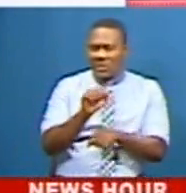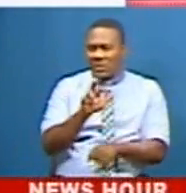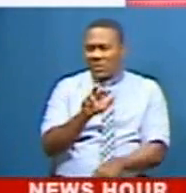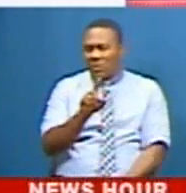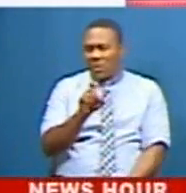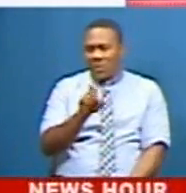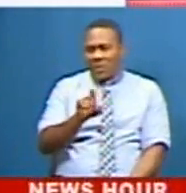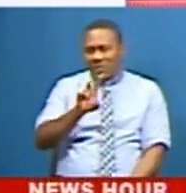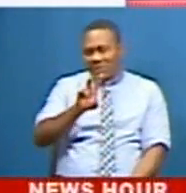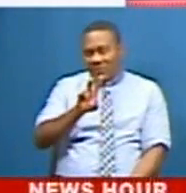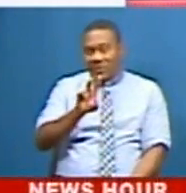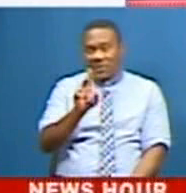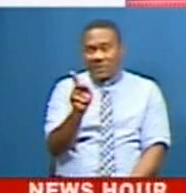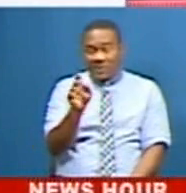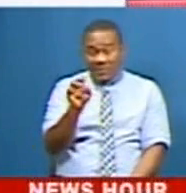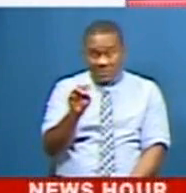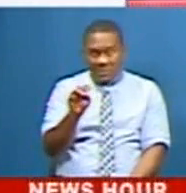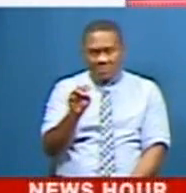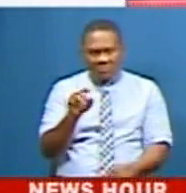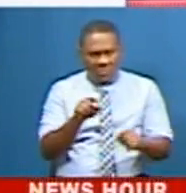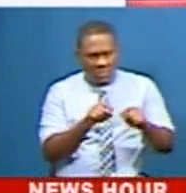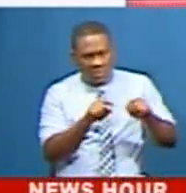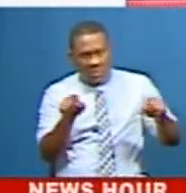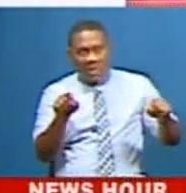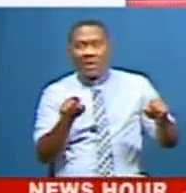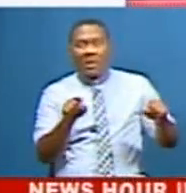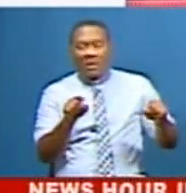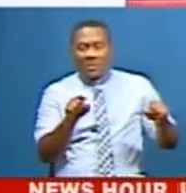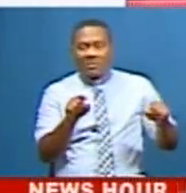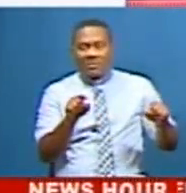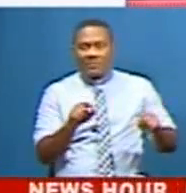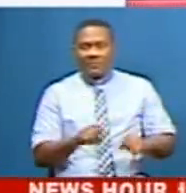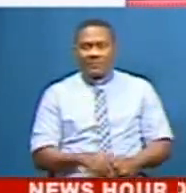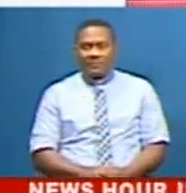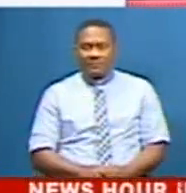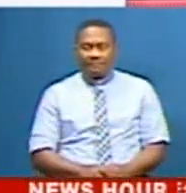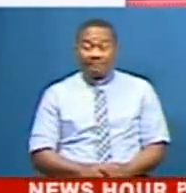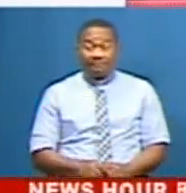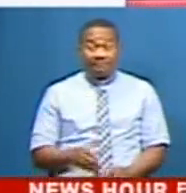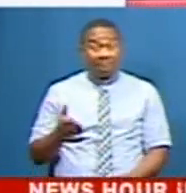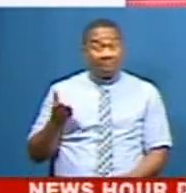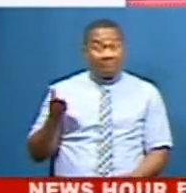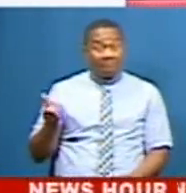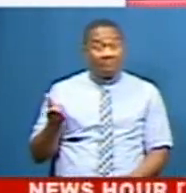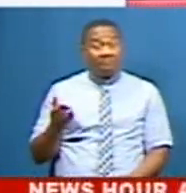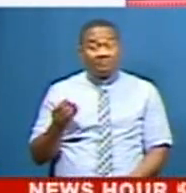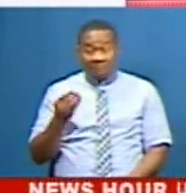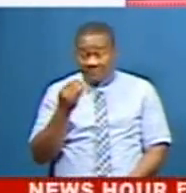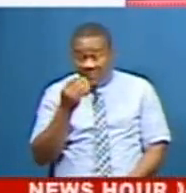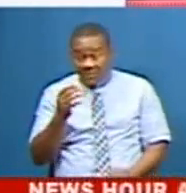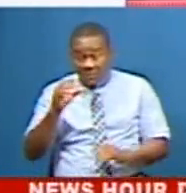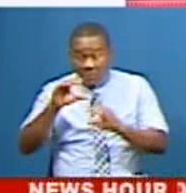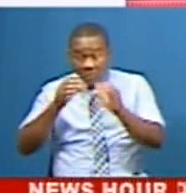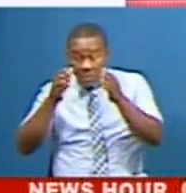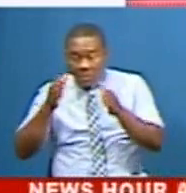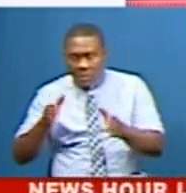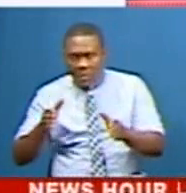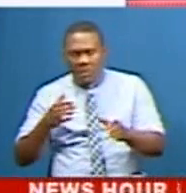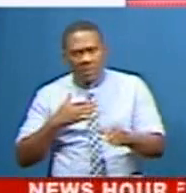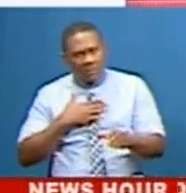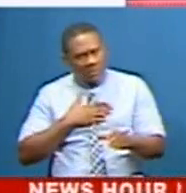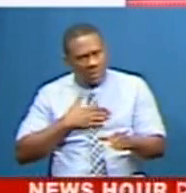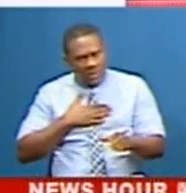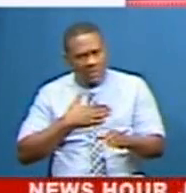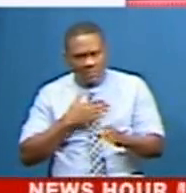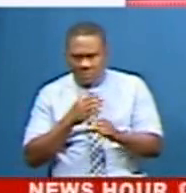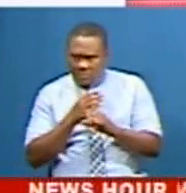carriage road between Kwafokrom and Apedwa in the eastern region. Mr. Amoako Atta asked the contractors to ensure maximum safety